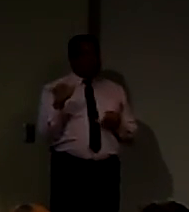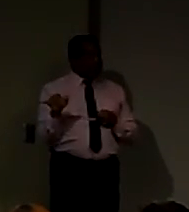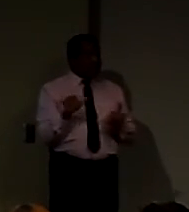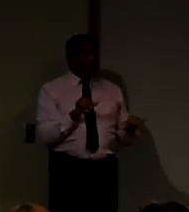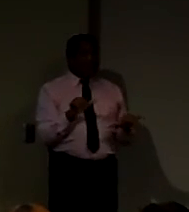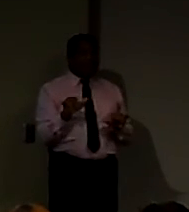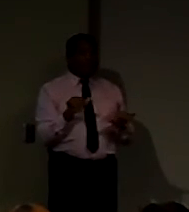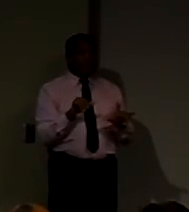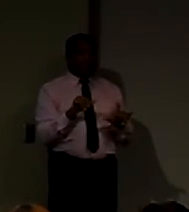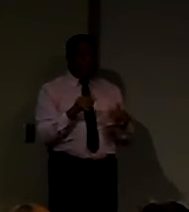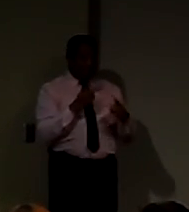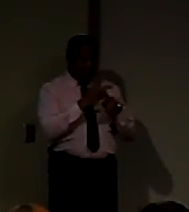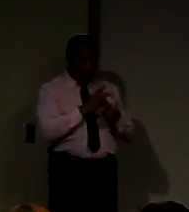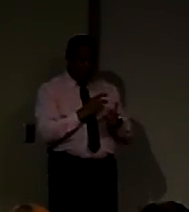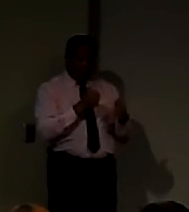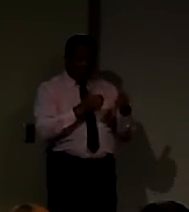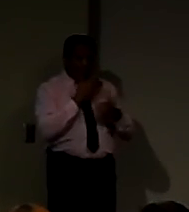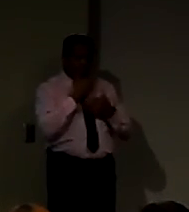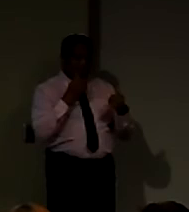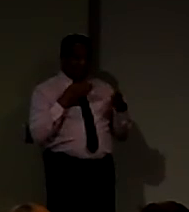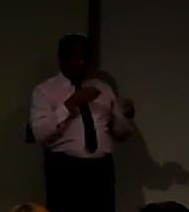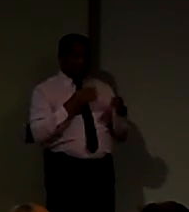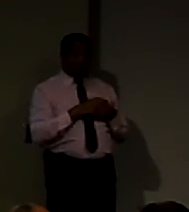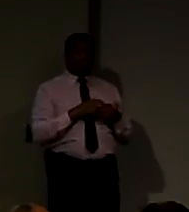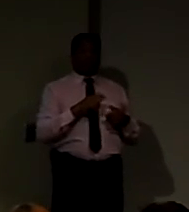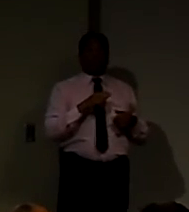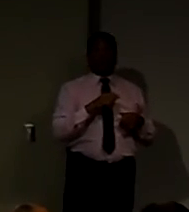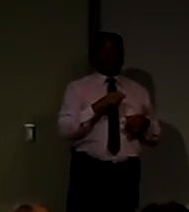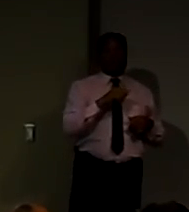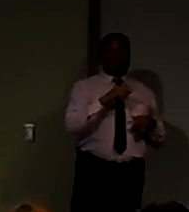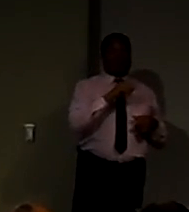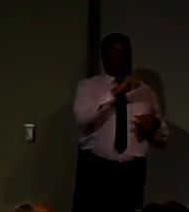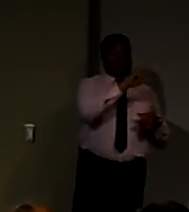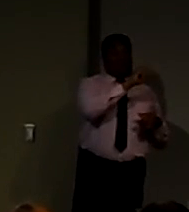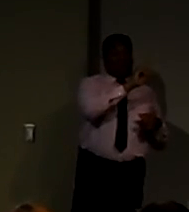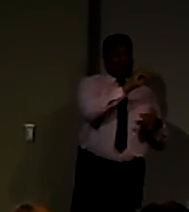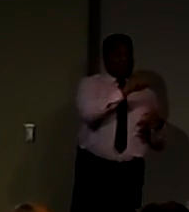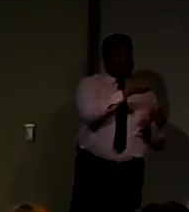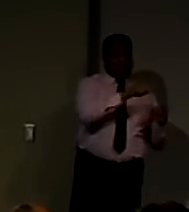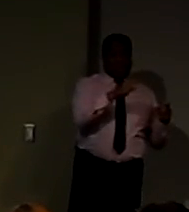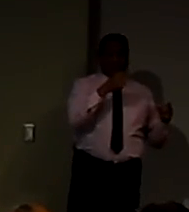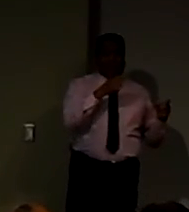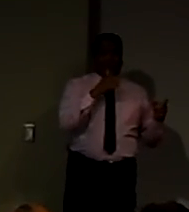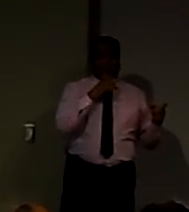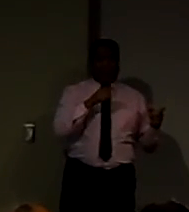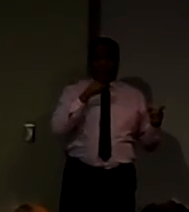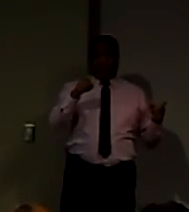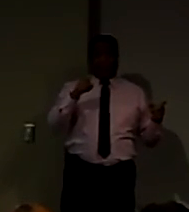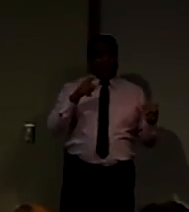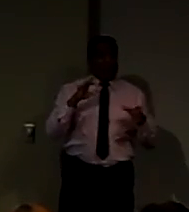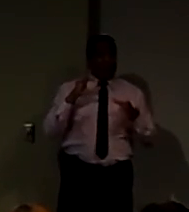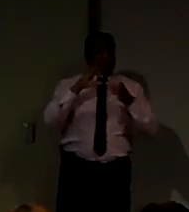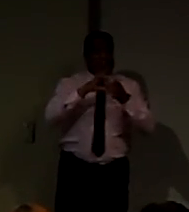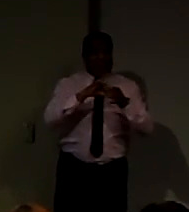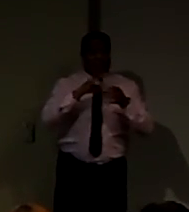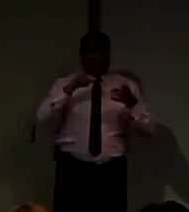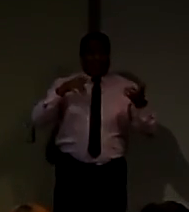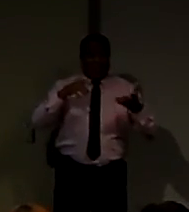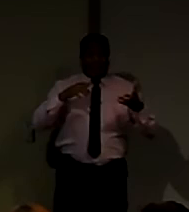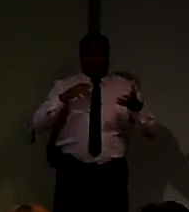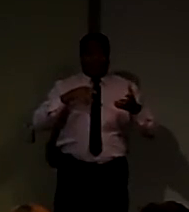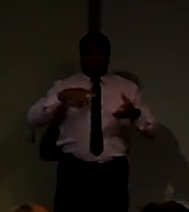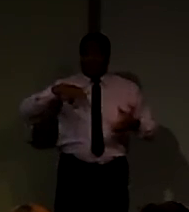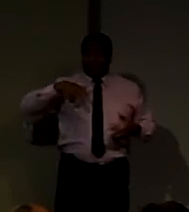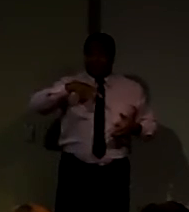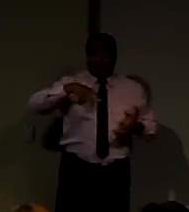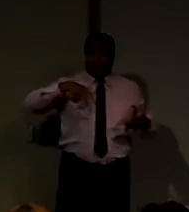into your bus trip. So if you're on the 36 on Dale Mabry and you're going to miss that connection at Hillsborough and Hines because it's a hard connection to get across the